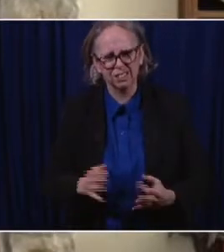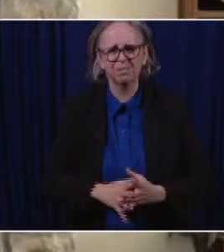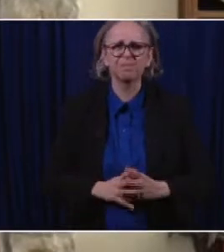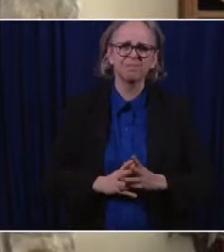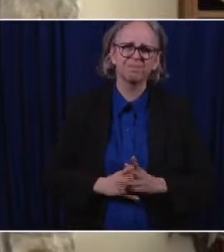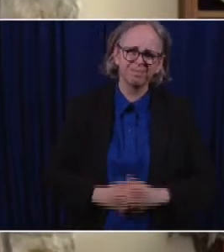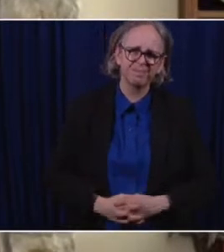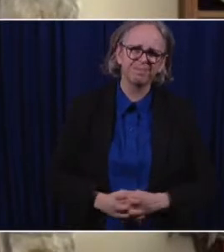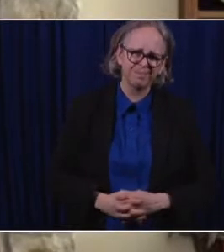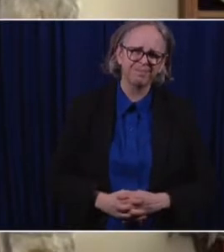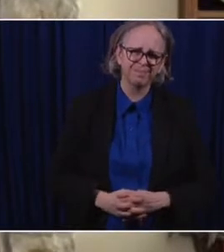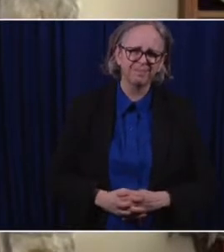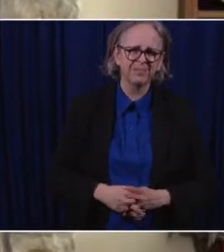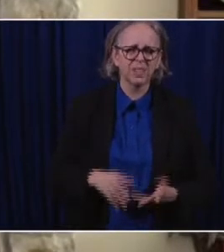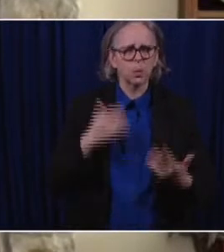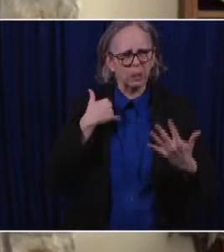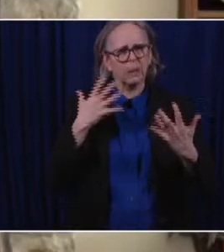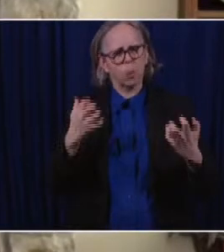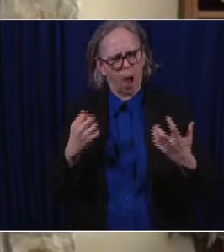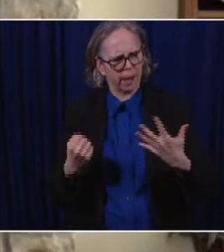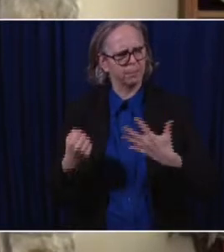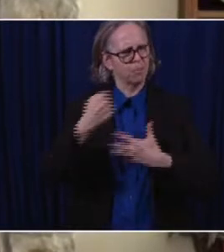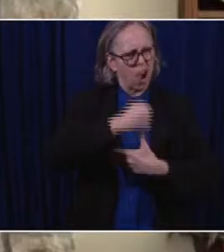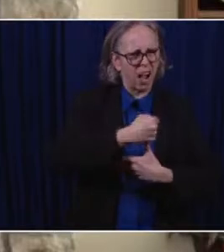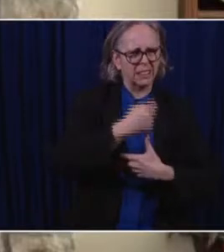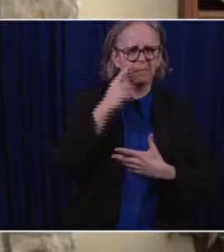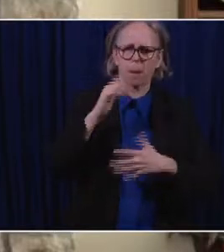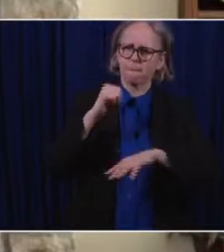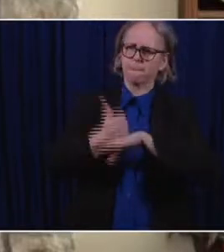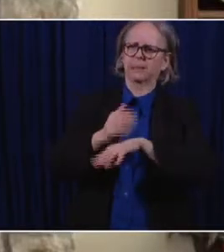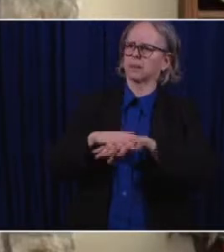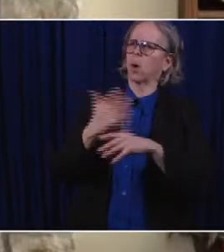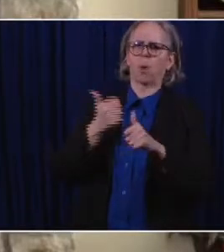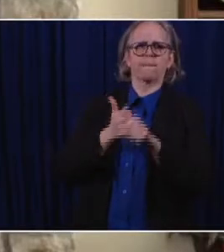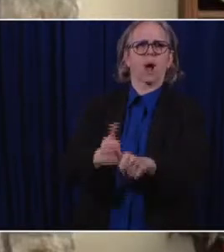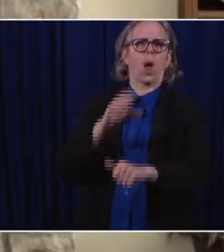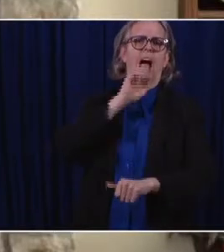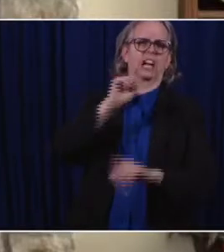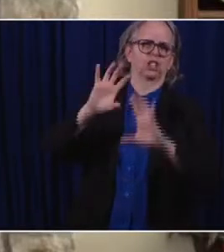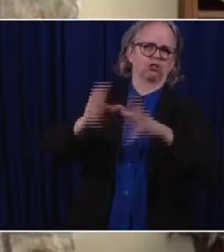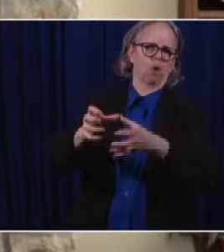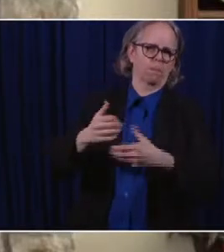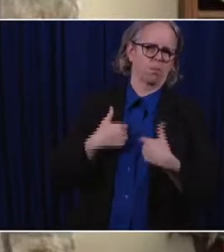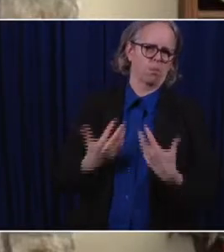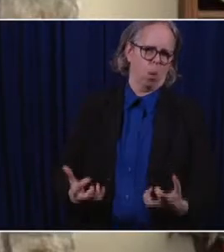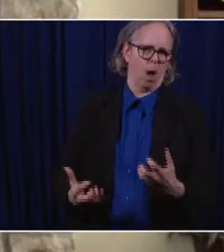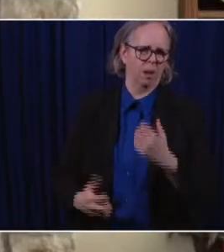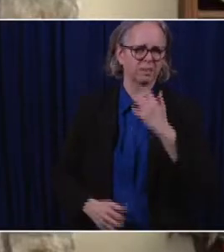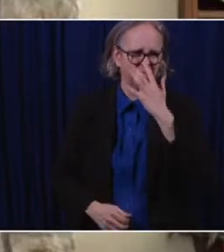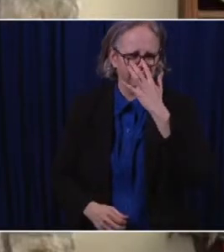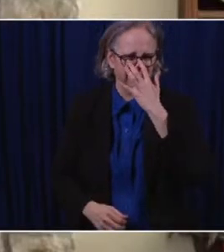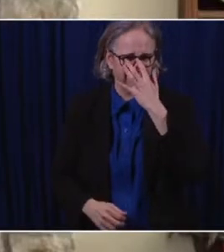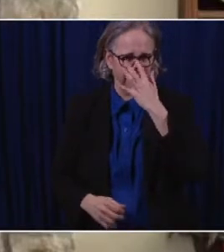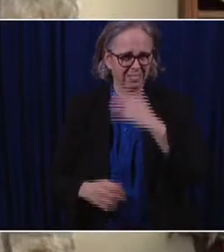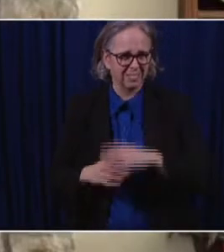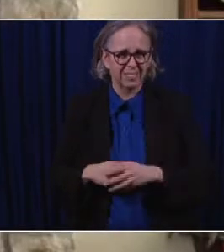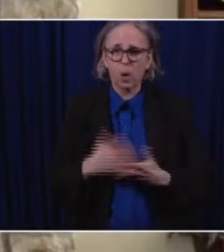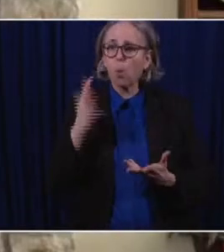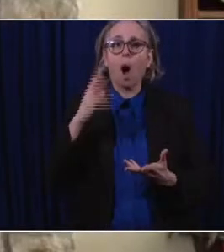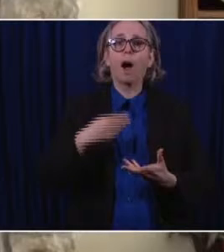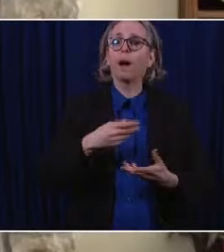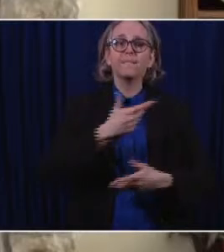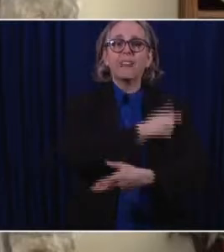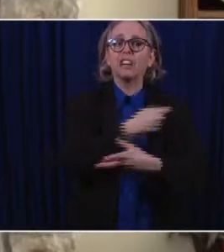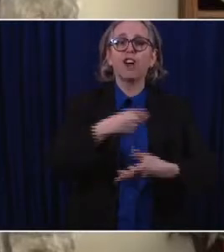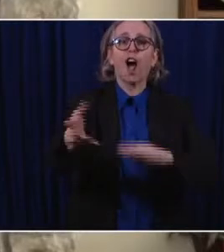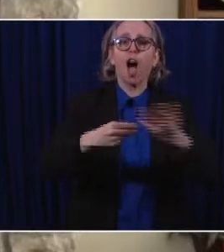not in a situation where we weren't getting all the vaccine out every week. So you got to balance